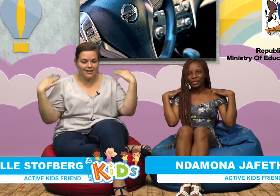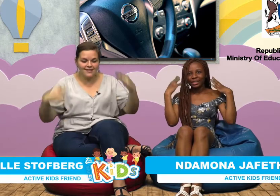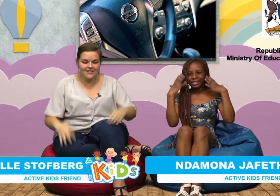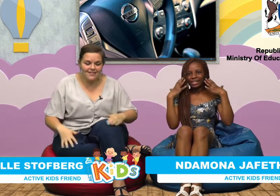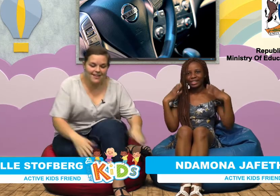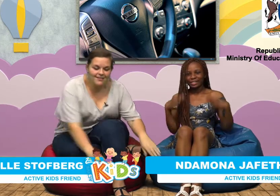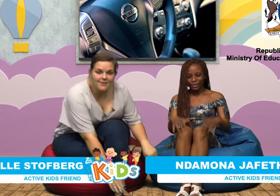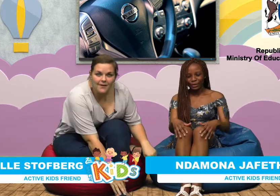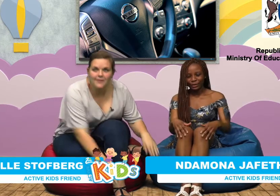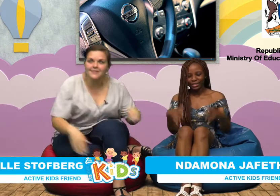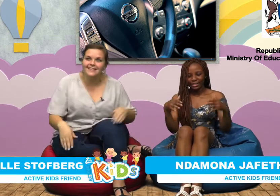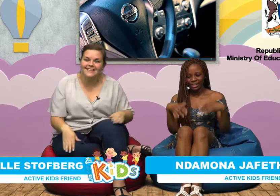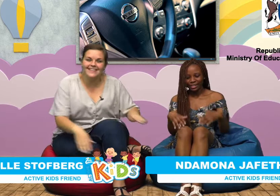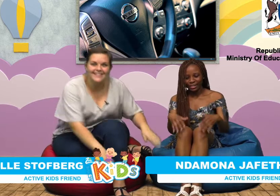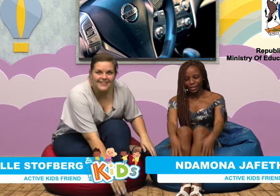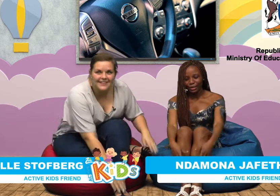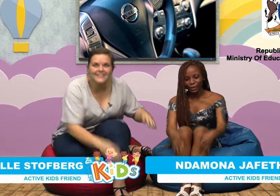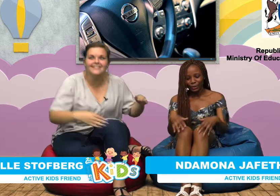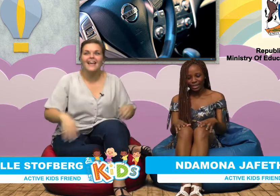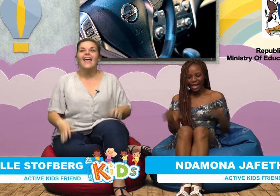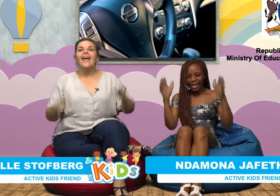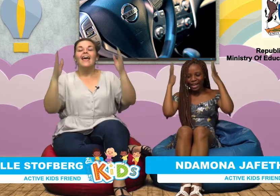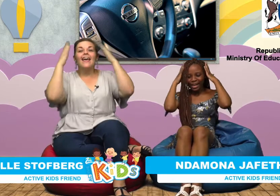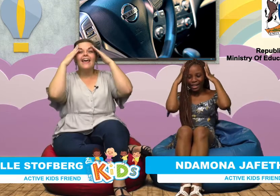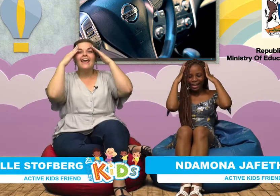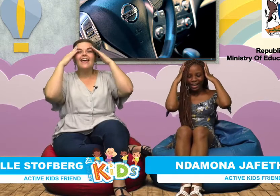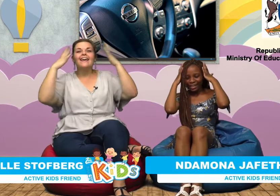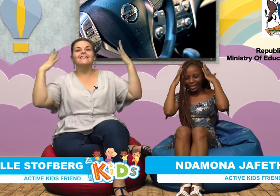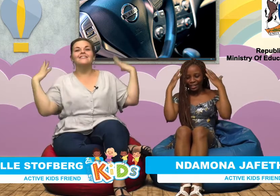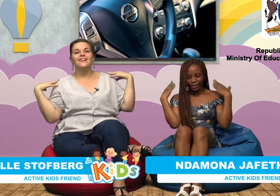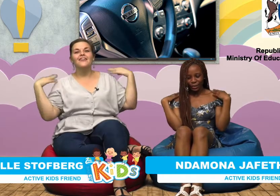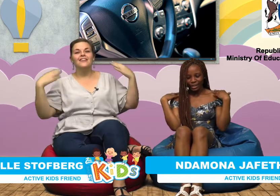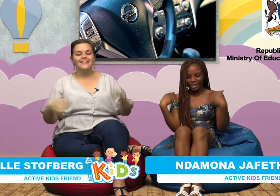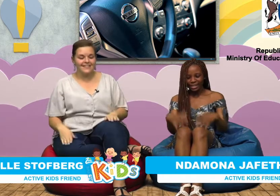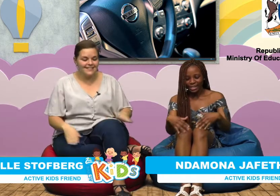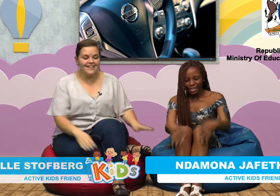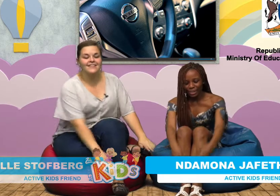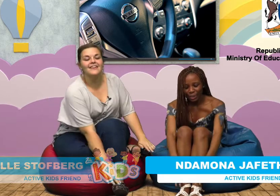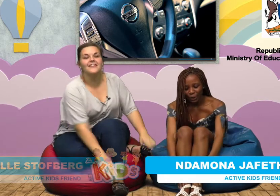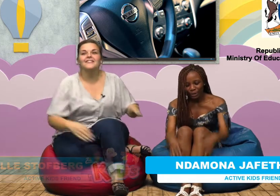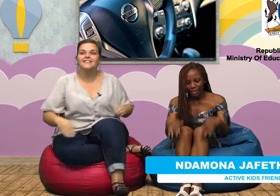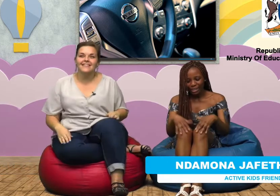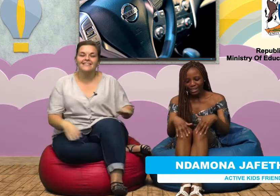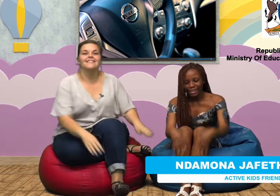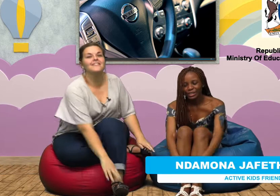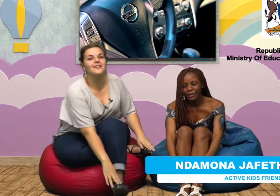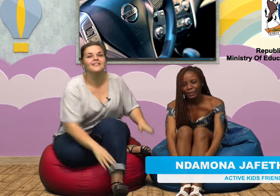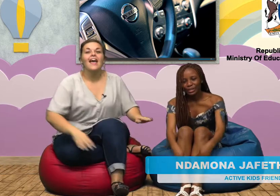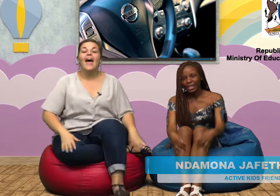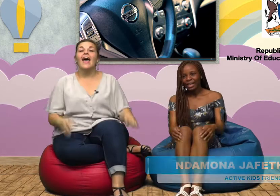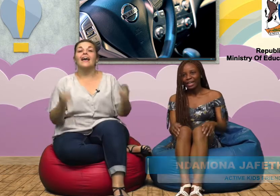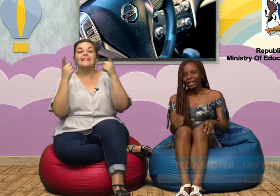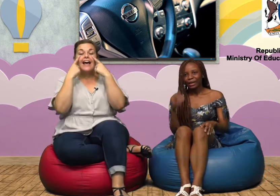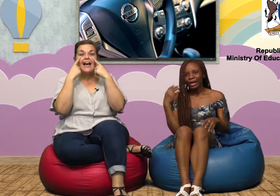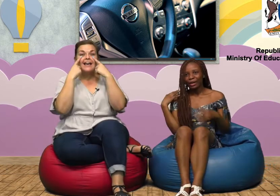Shoulders, Knees and Toes, Knees and Toes. Head, Shoulders, Knees and Toes, Knees and Toes.